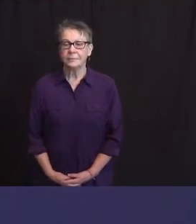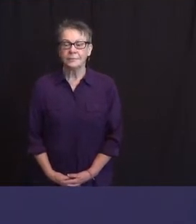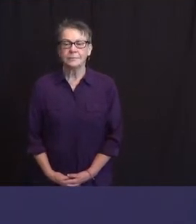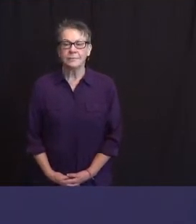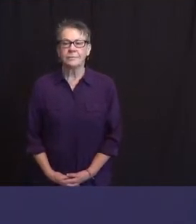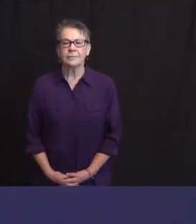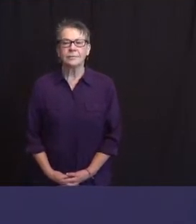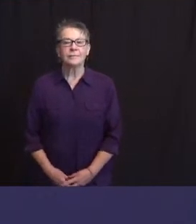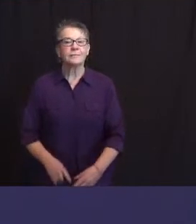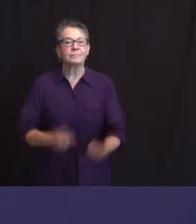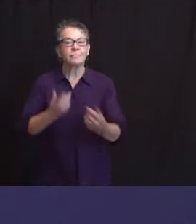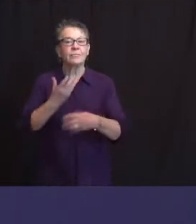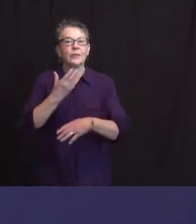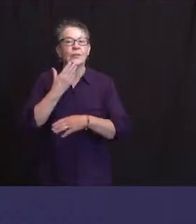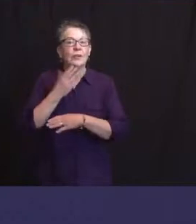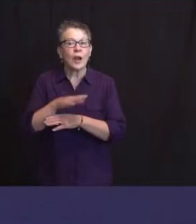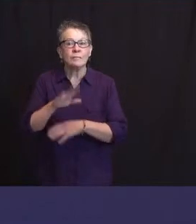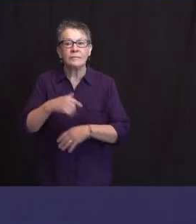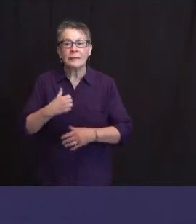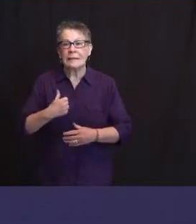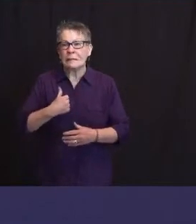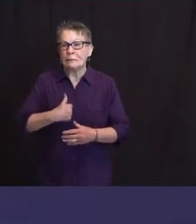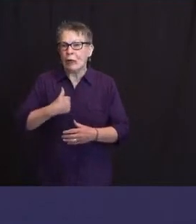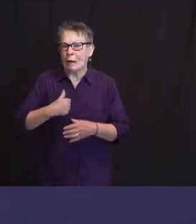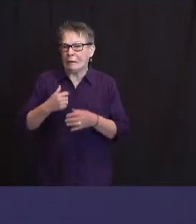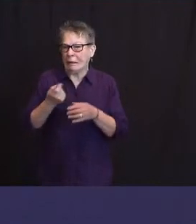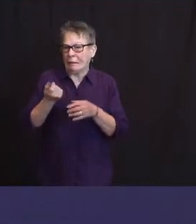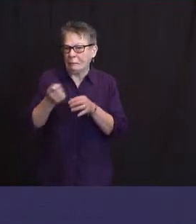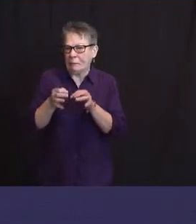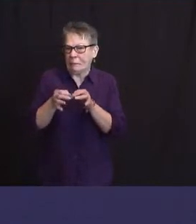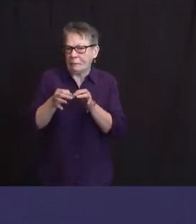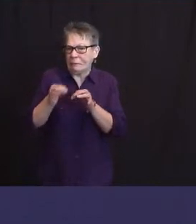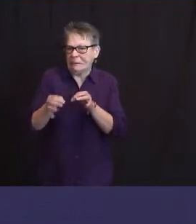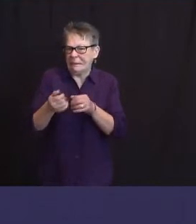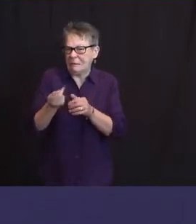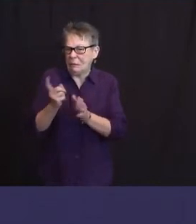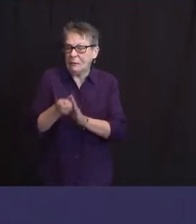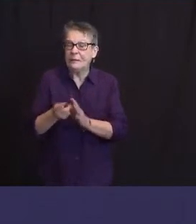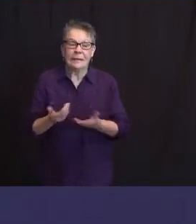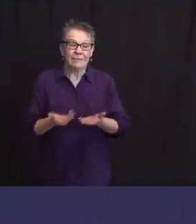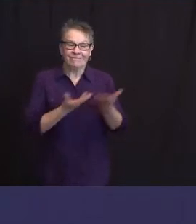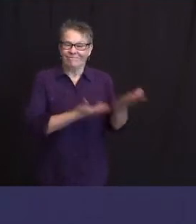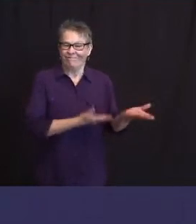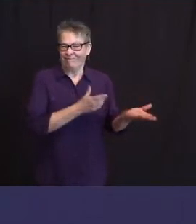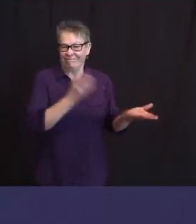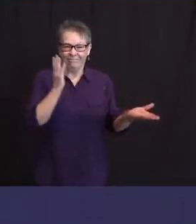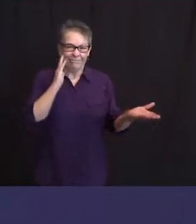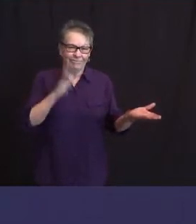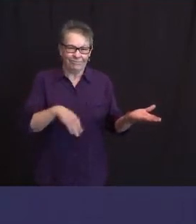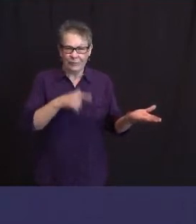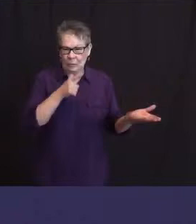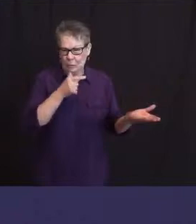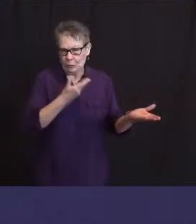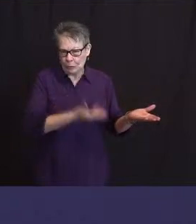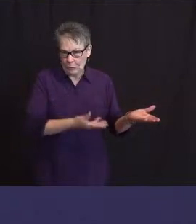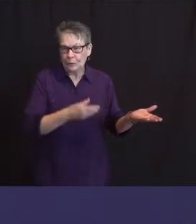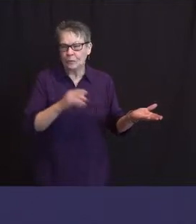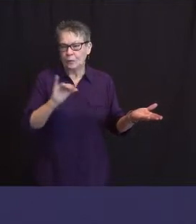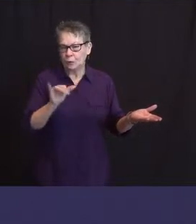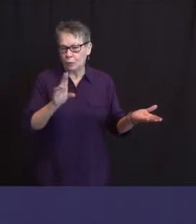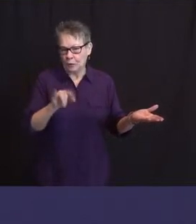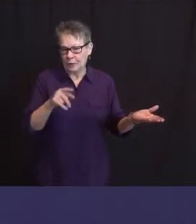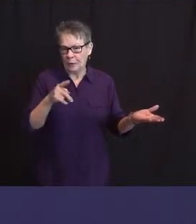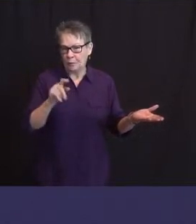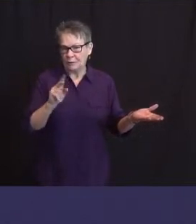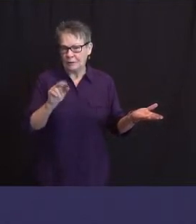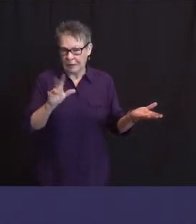Good afternoon. Sorry to be a couple minutes behind. I'm joined by the woman to my right who needs no introduction, the Commissioner of the Department of Health, Judy Persicelli. To her right,